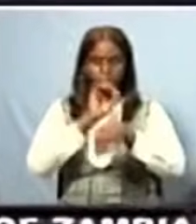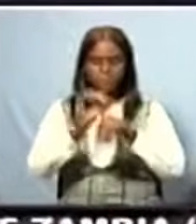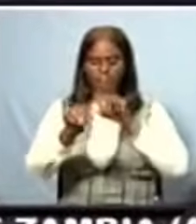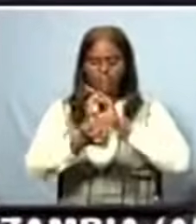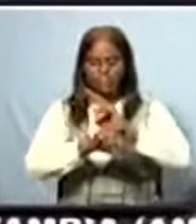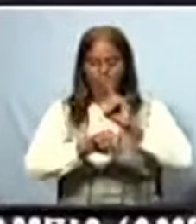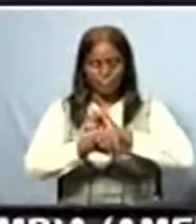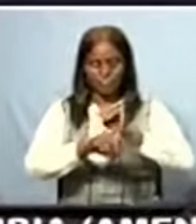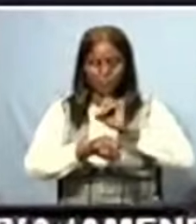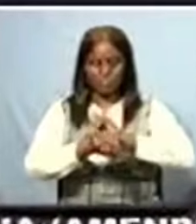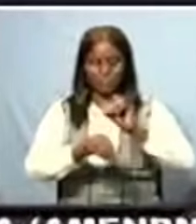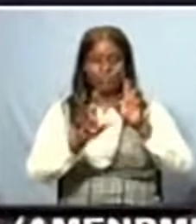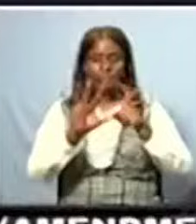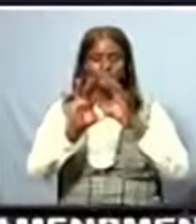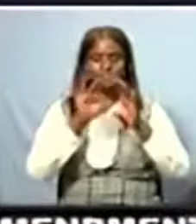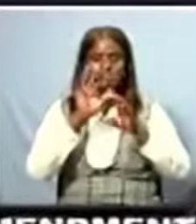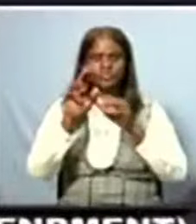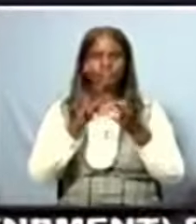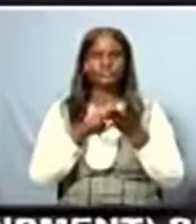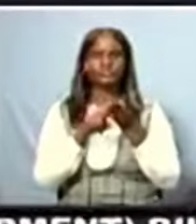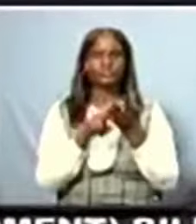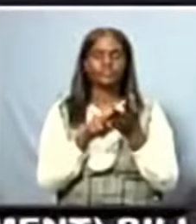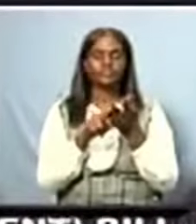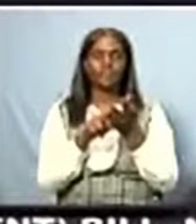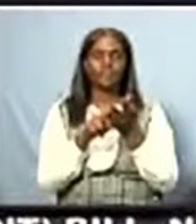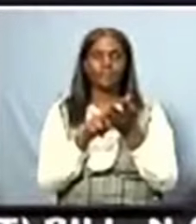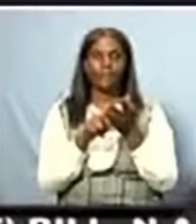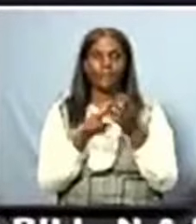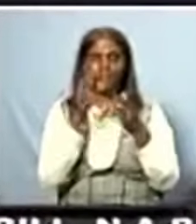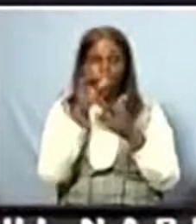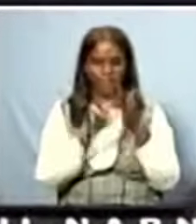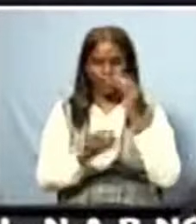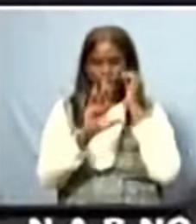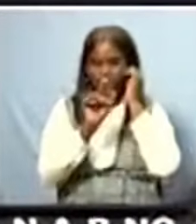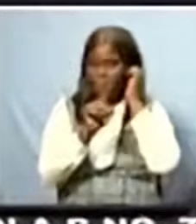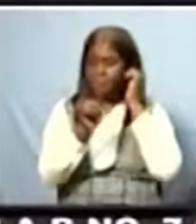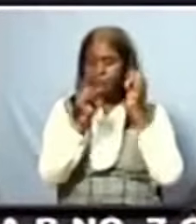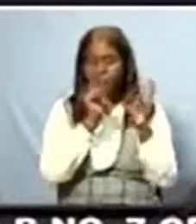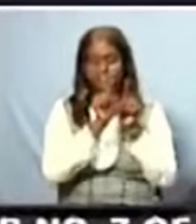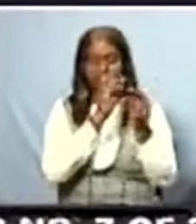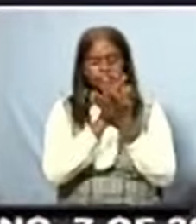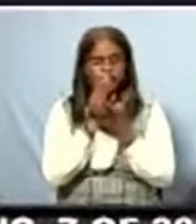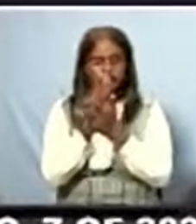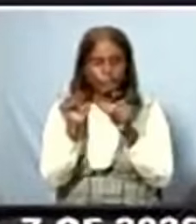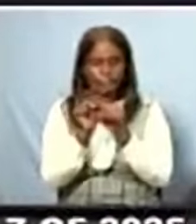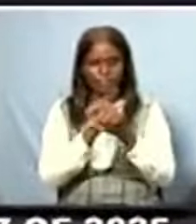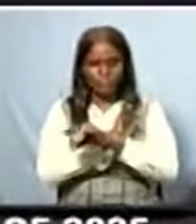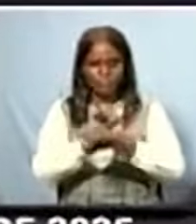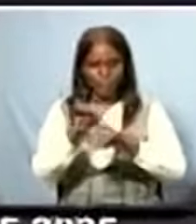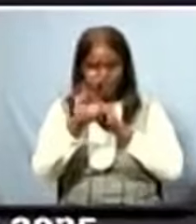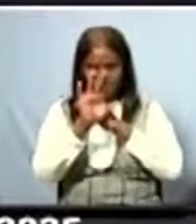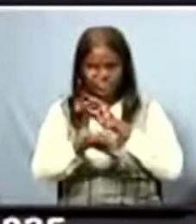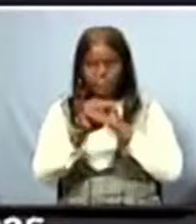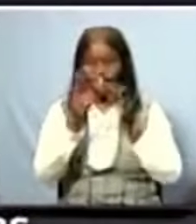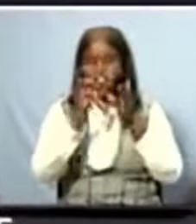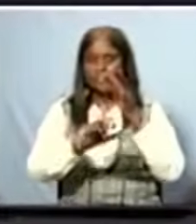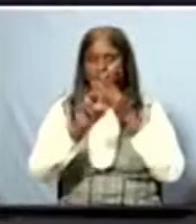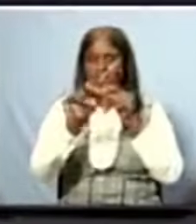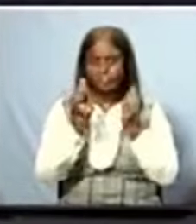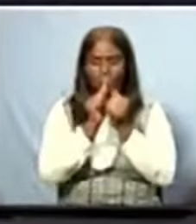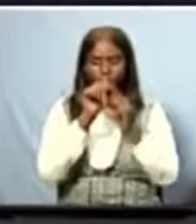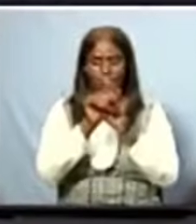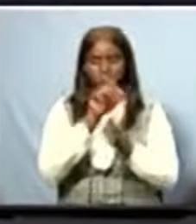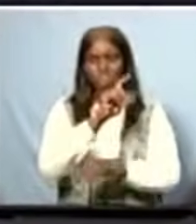to choose their representative. Clause 5 prohibits the replacement of a vacancy under Clause 1 within